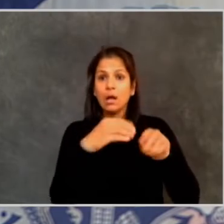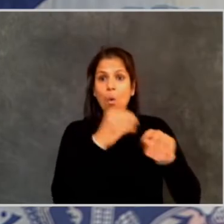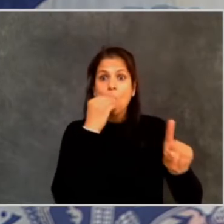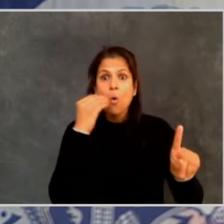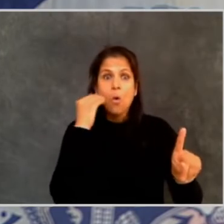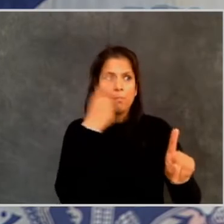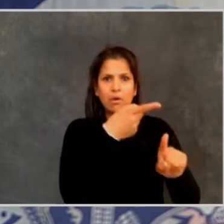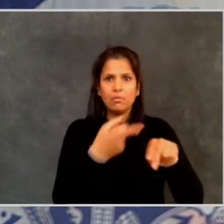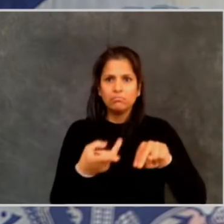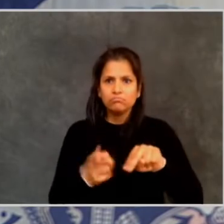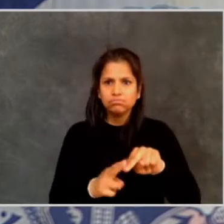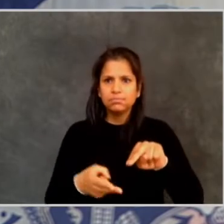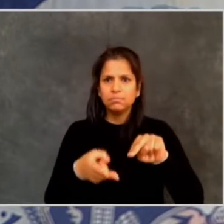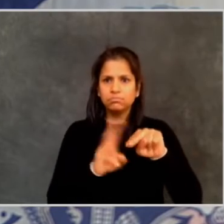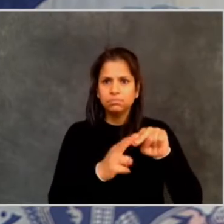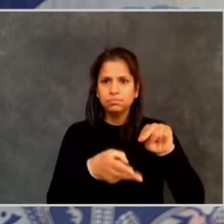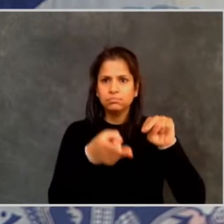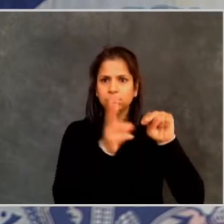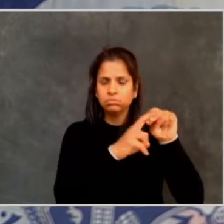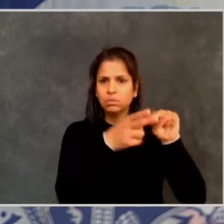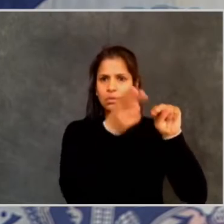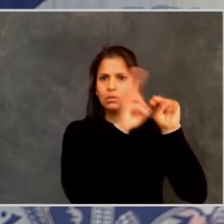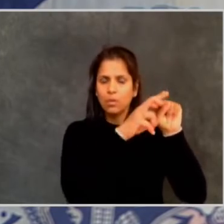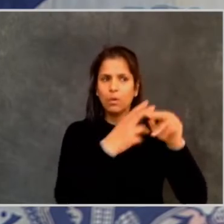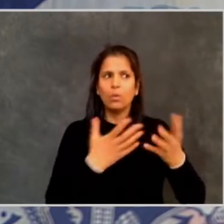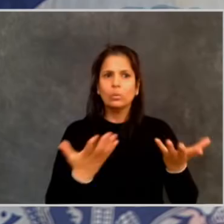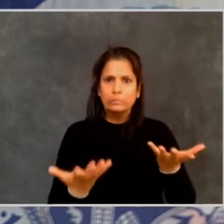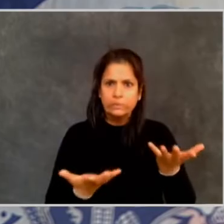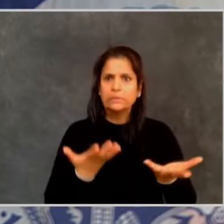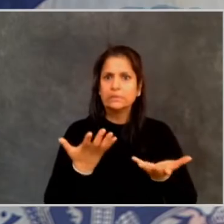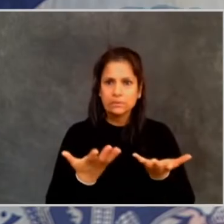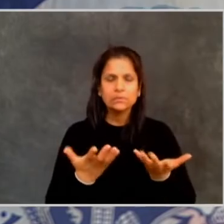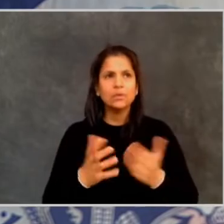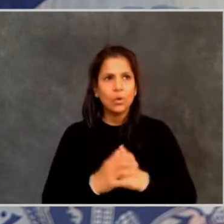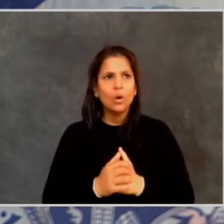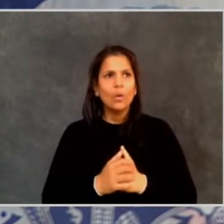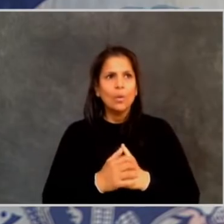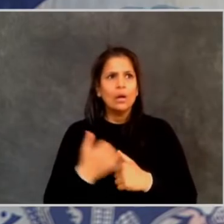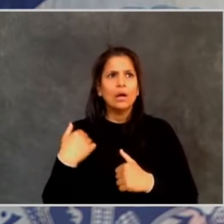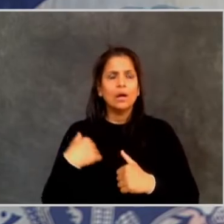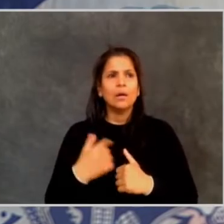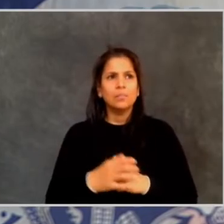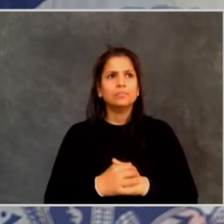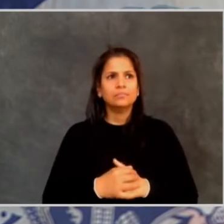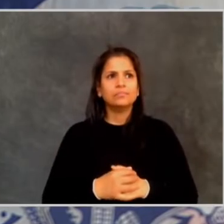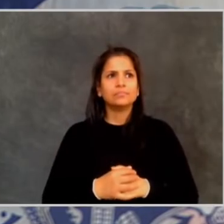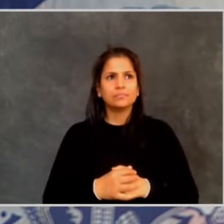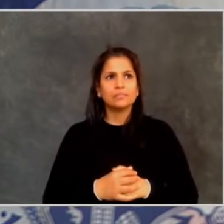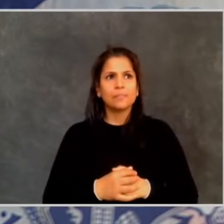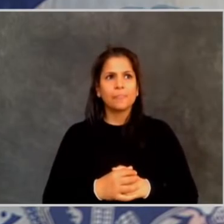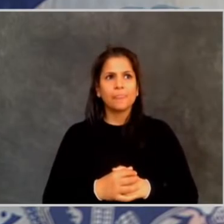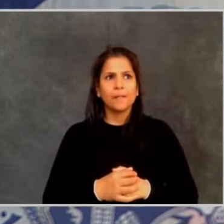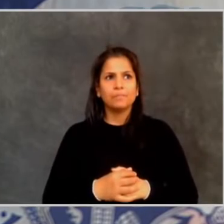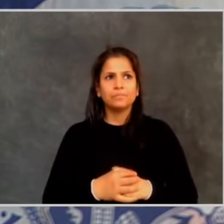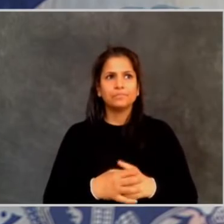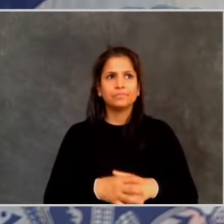is, to me, a growing truth. On the question of the